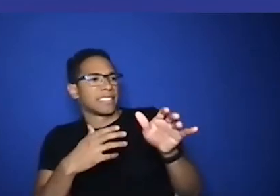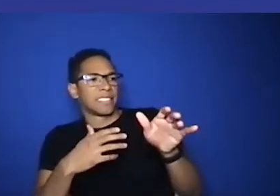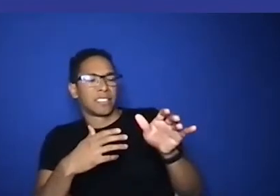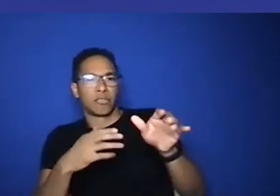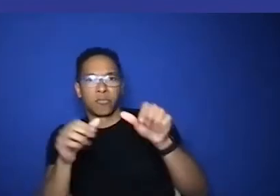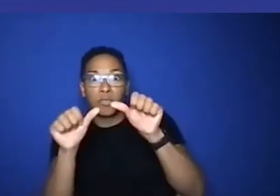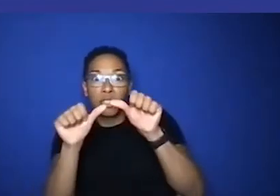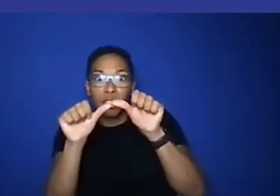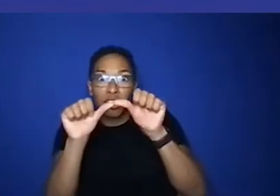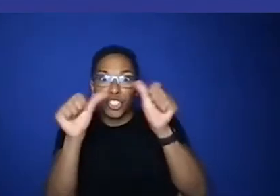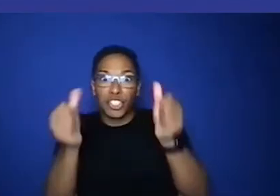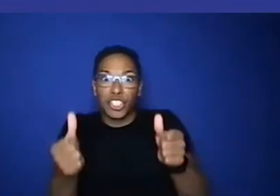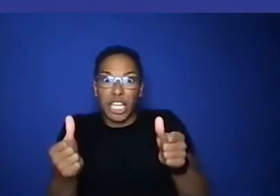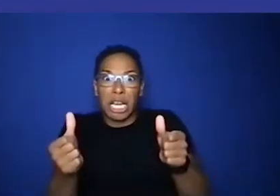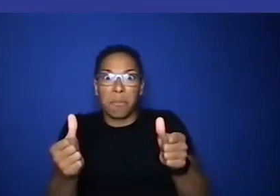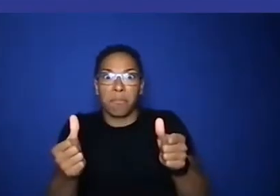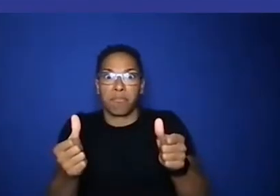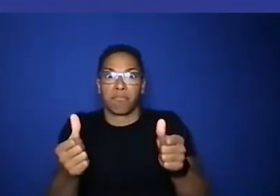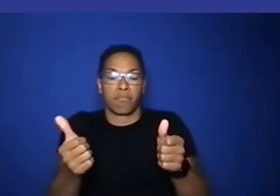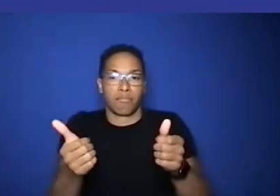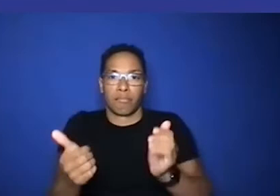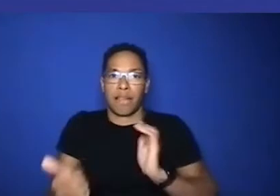shape what we think we know about something?